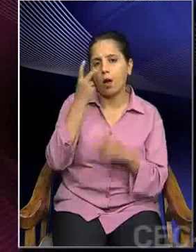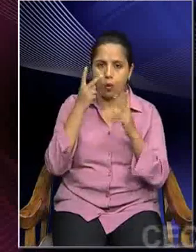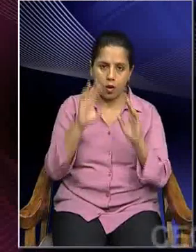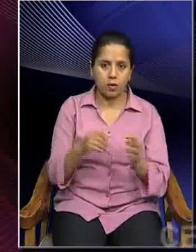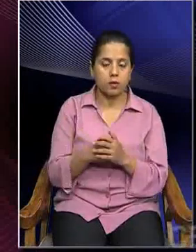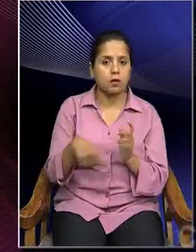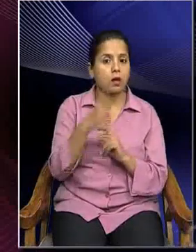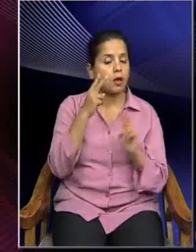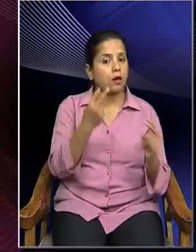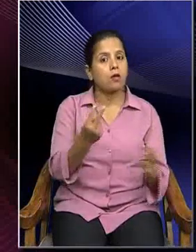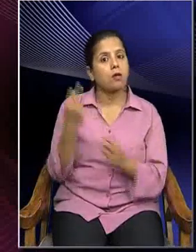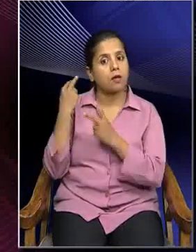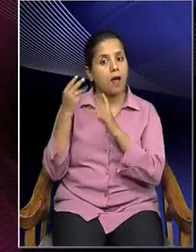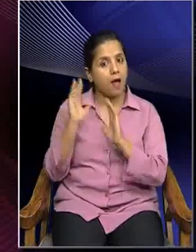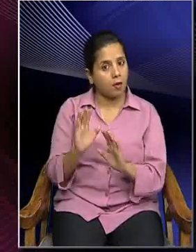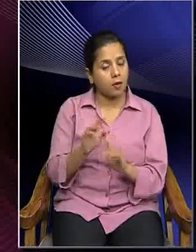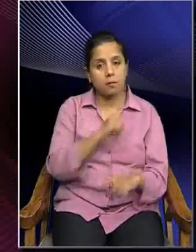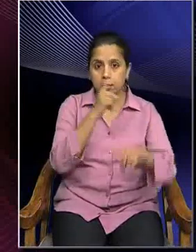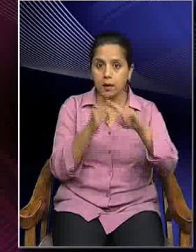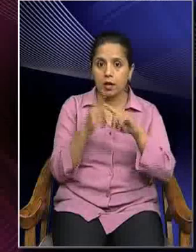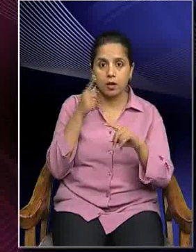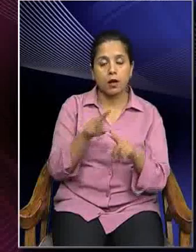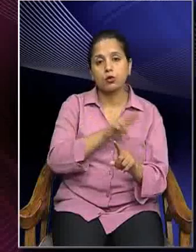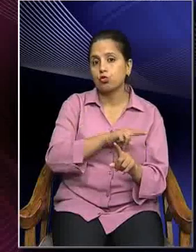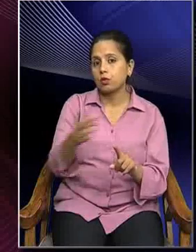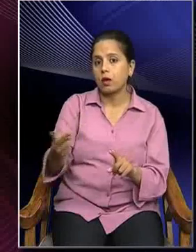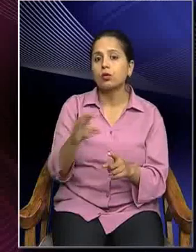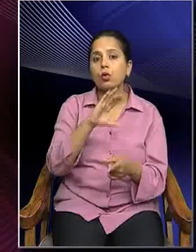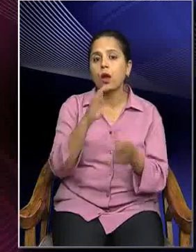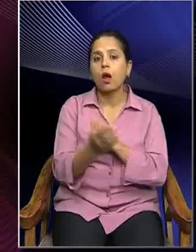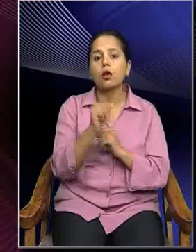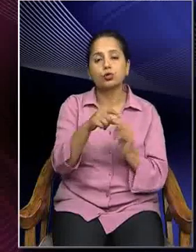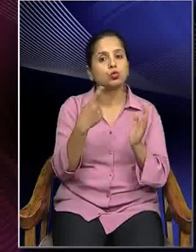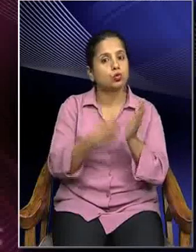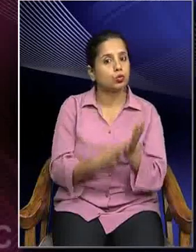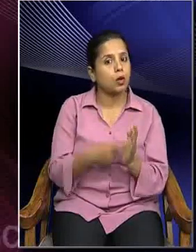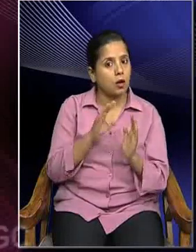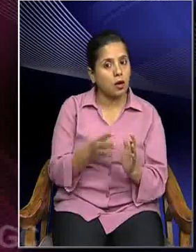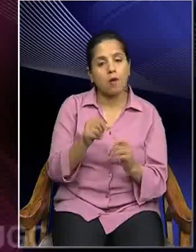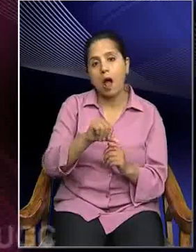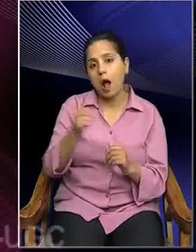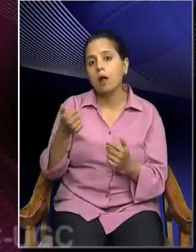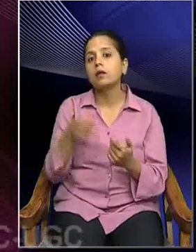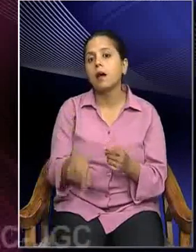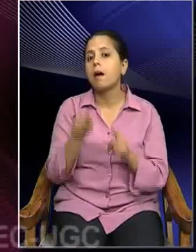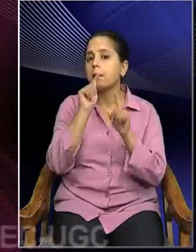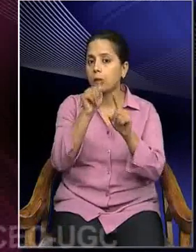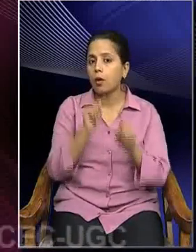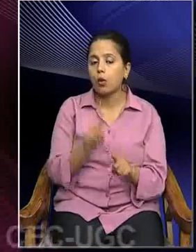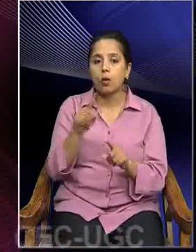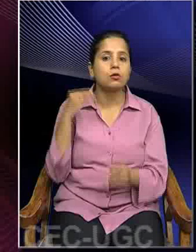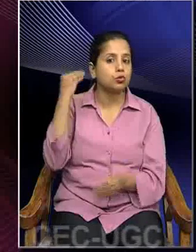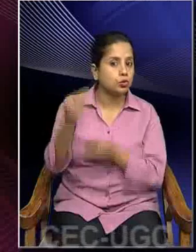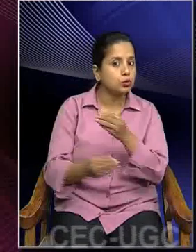it reflects as well as transmits cultural norm and other element from one